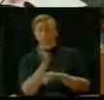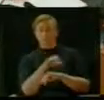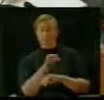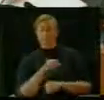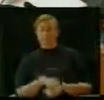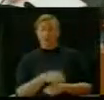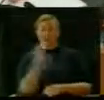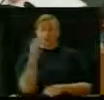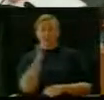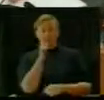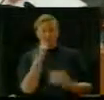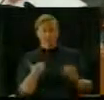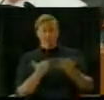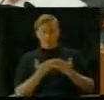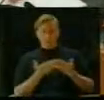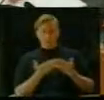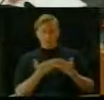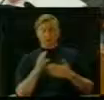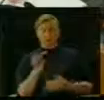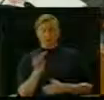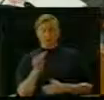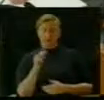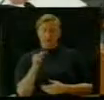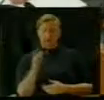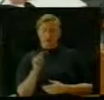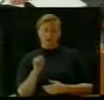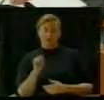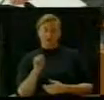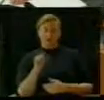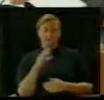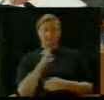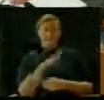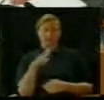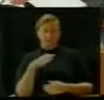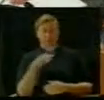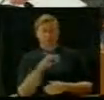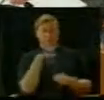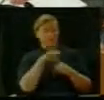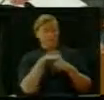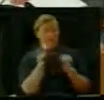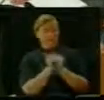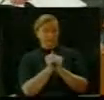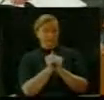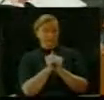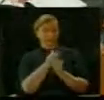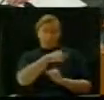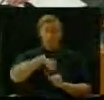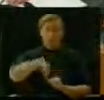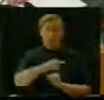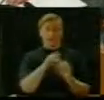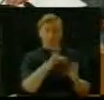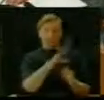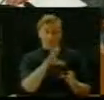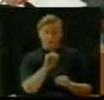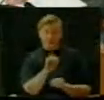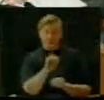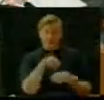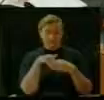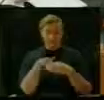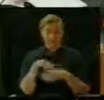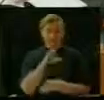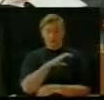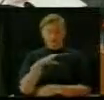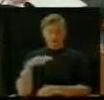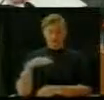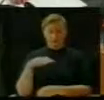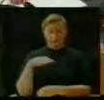awful funny. Why didn't you bring this to the ethics committee and vote with your ethics committee of, hey, let's us as a committee